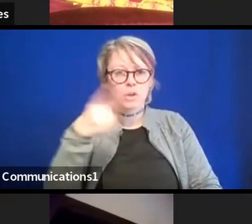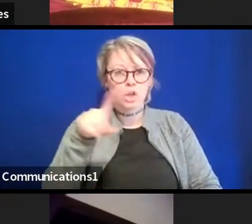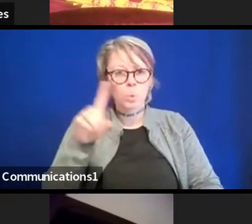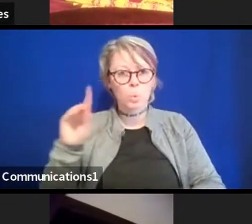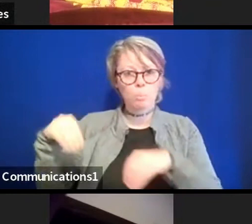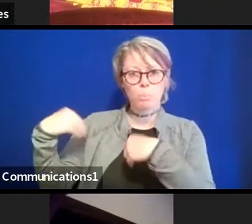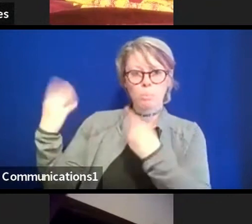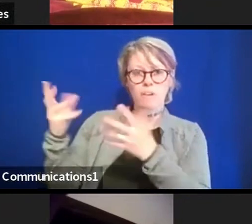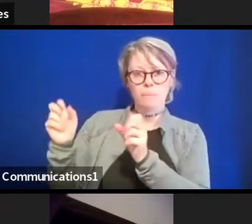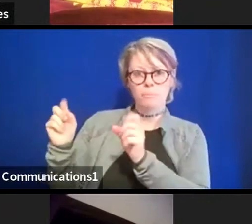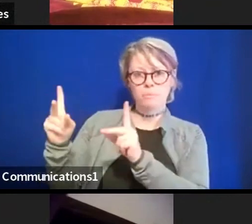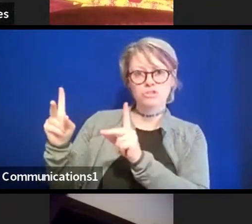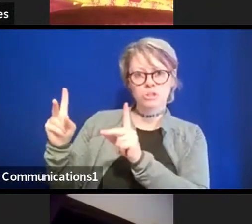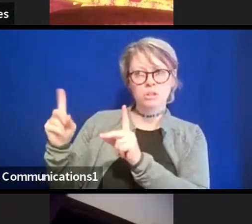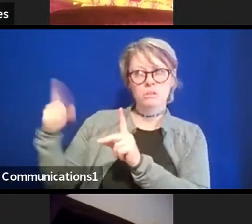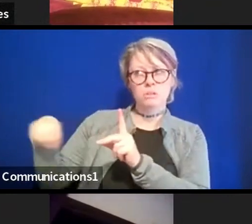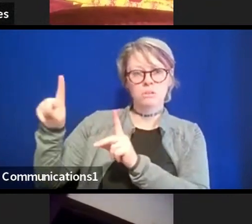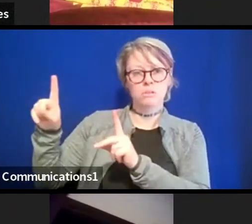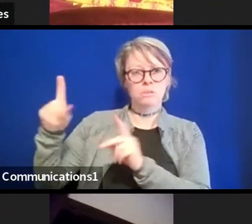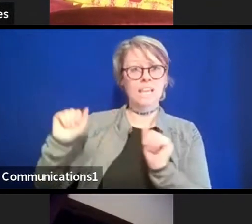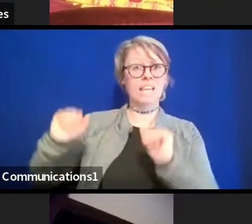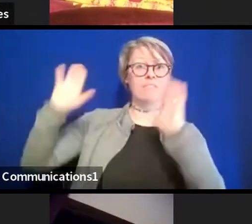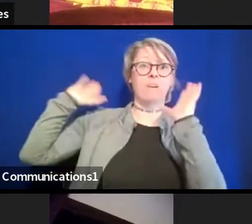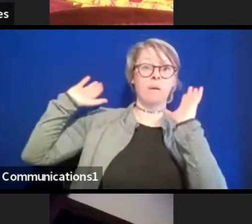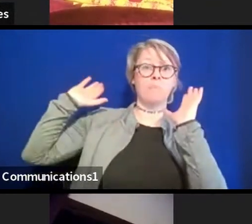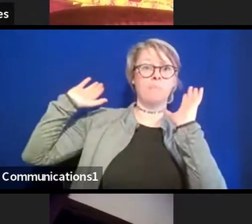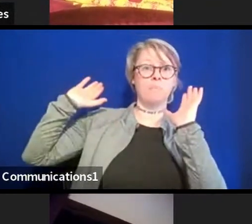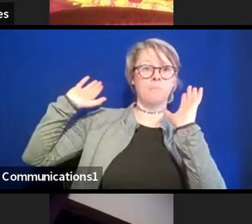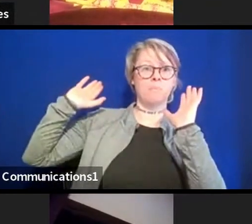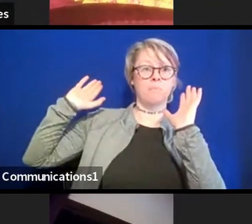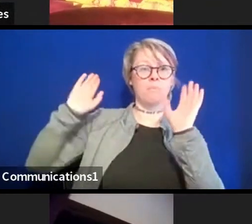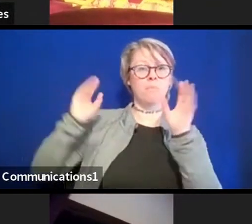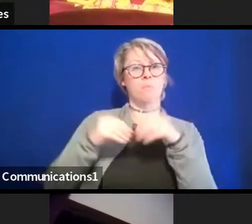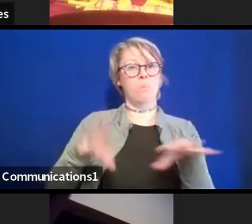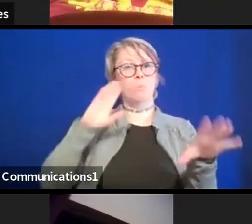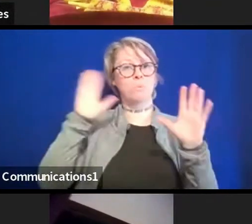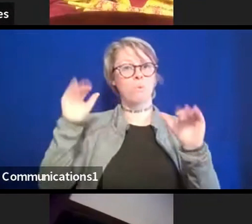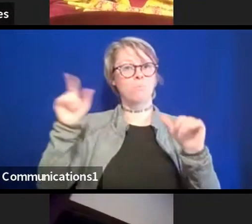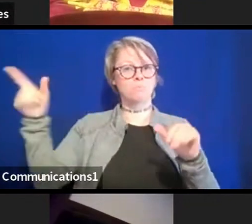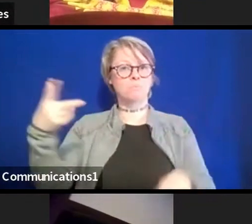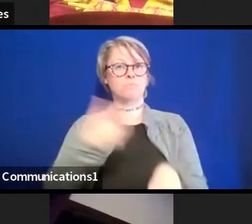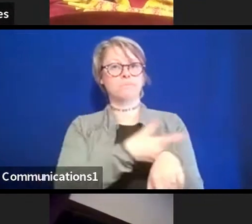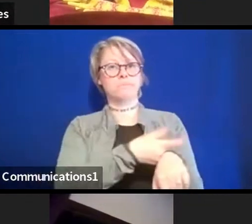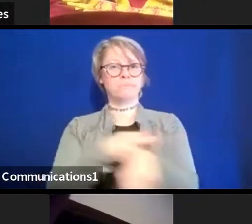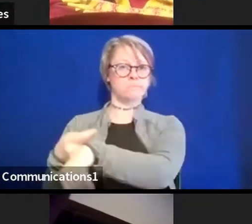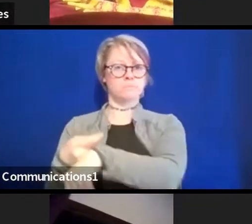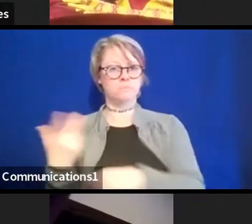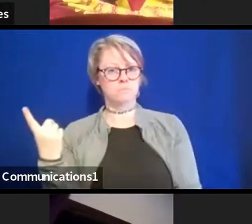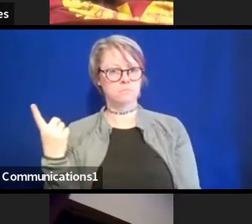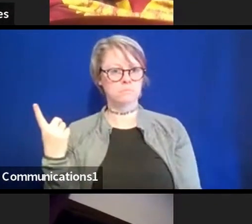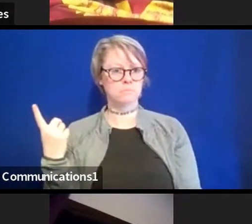the way that Kelly described, we give up when we lose hope. And you say to a